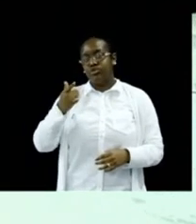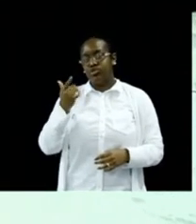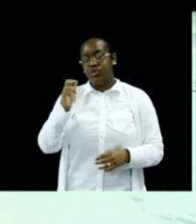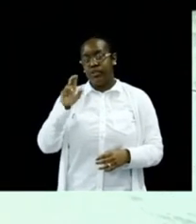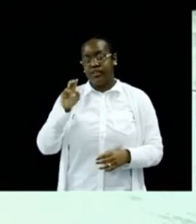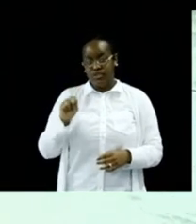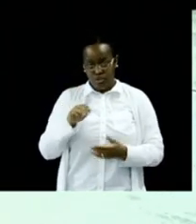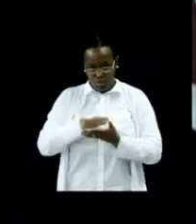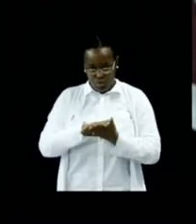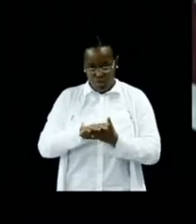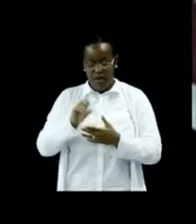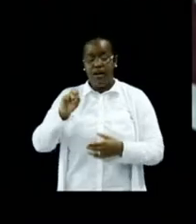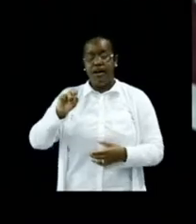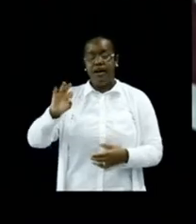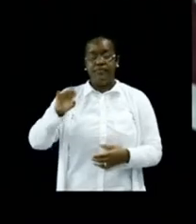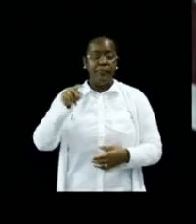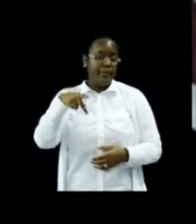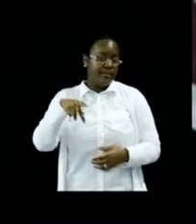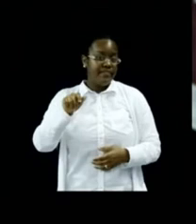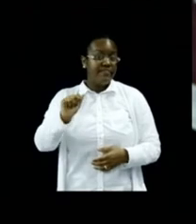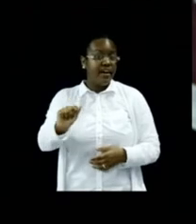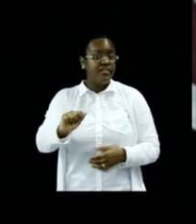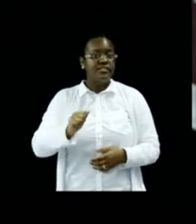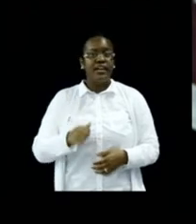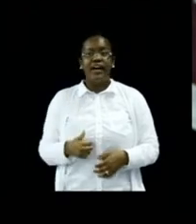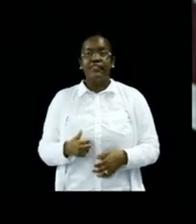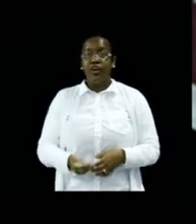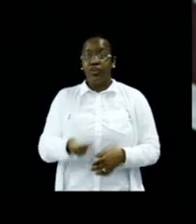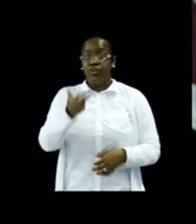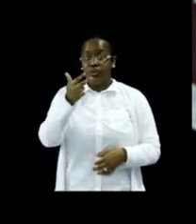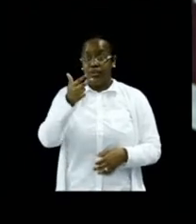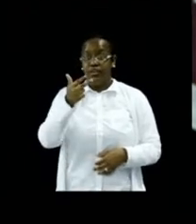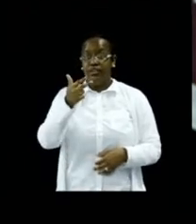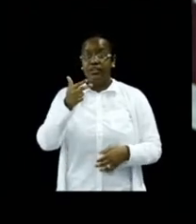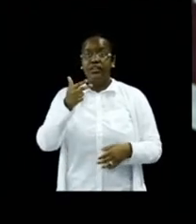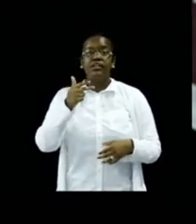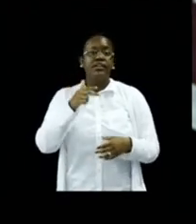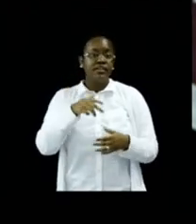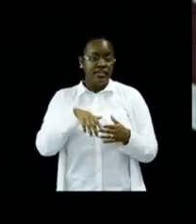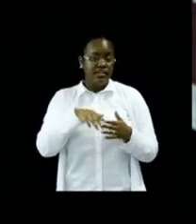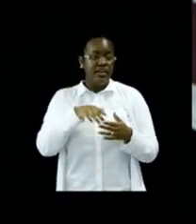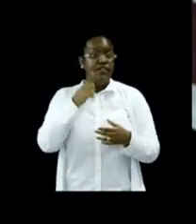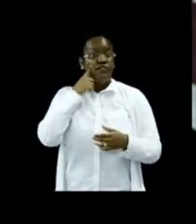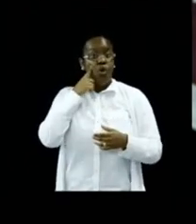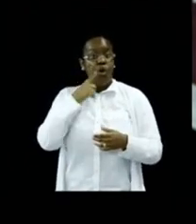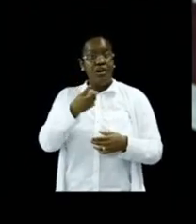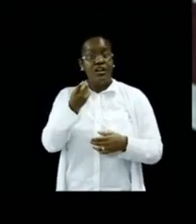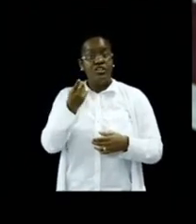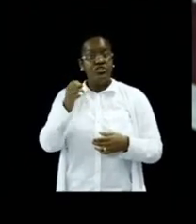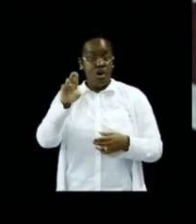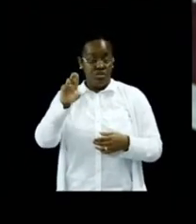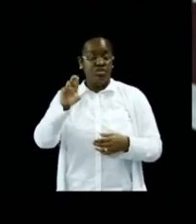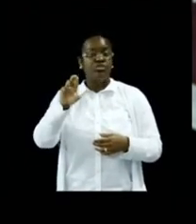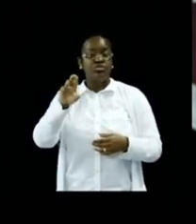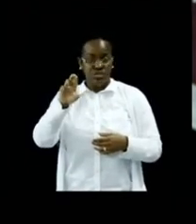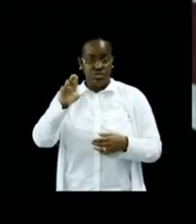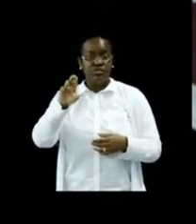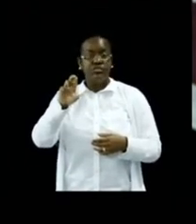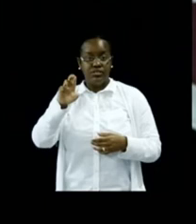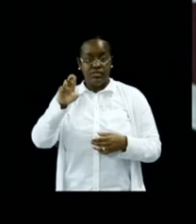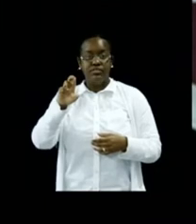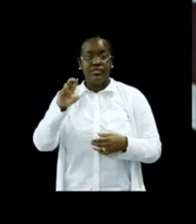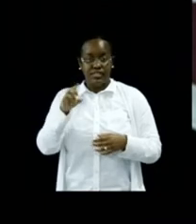Public Affairs, I present three candidates for the conferral of the Doctor of Philosophy degree,